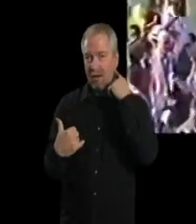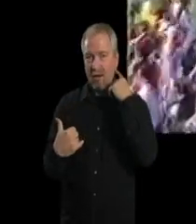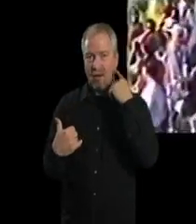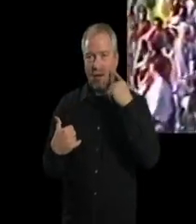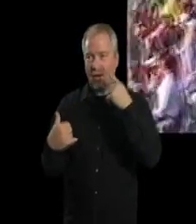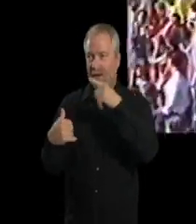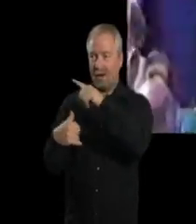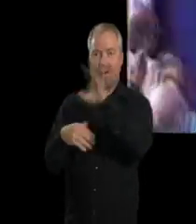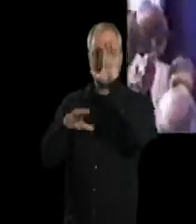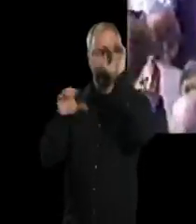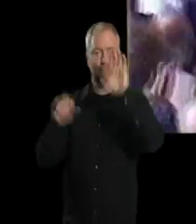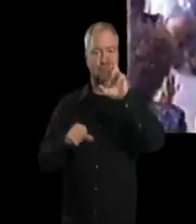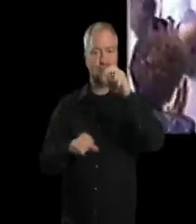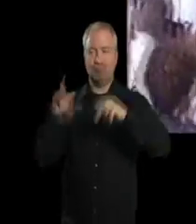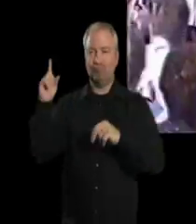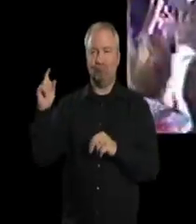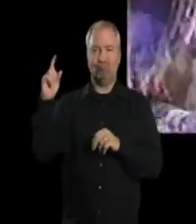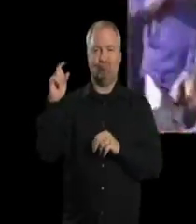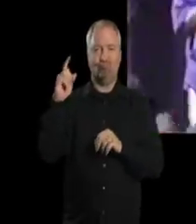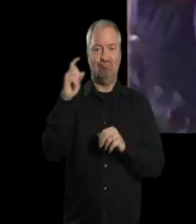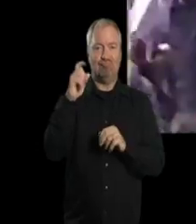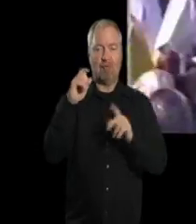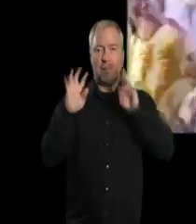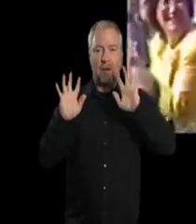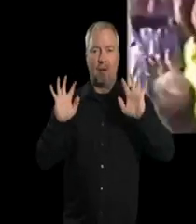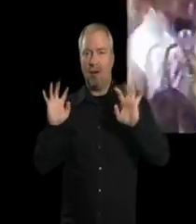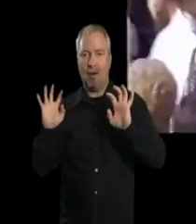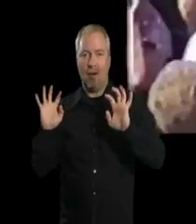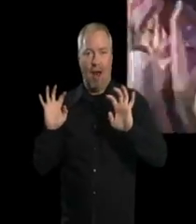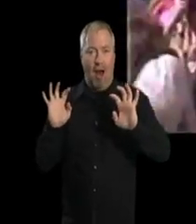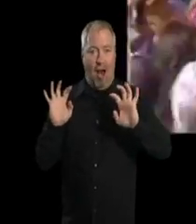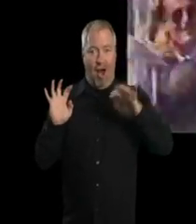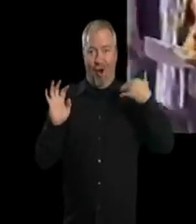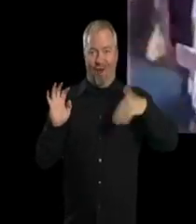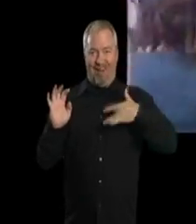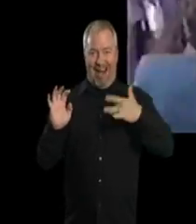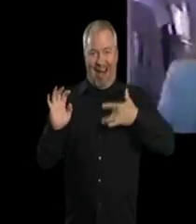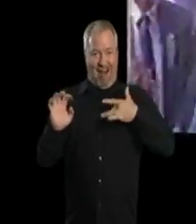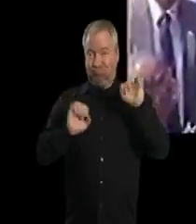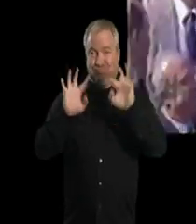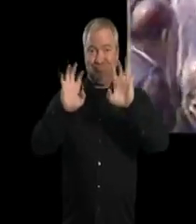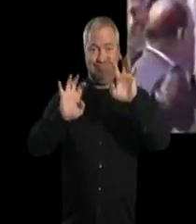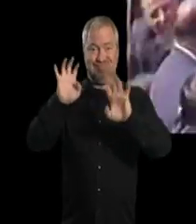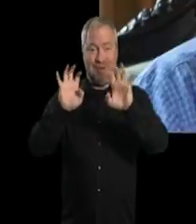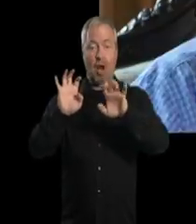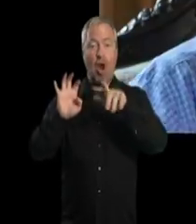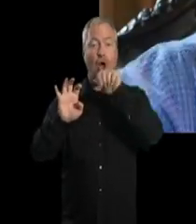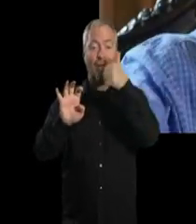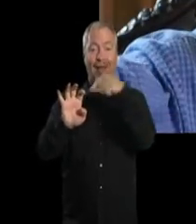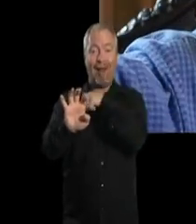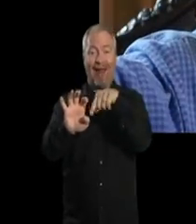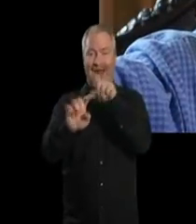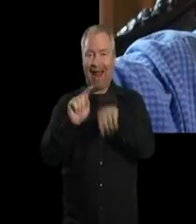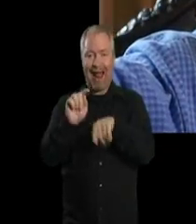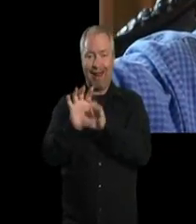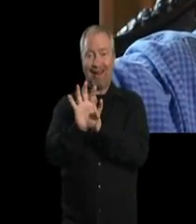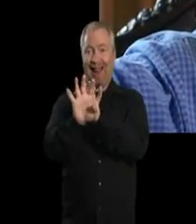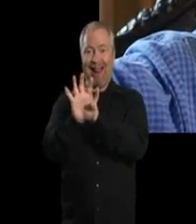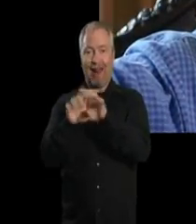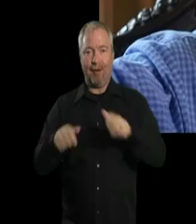of a sudden you hear the drum roll and out comes President Bush. As soon as you start hearing that, everybody jumps